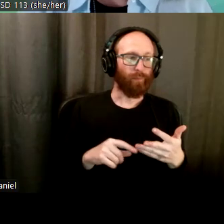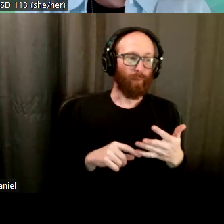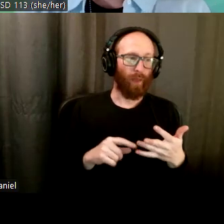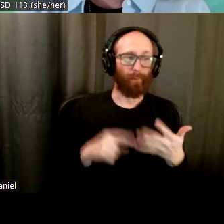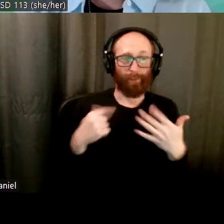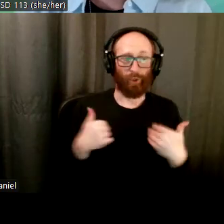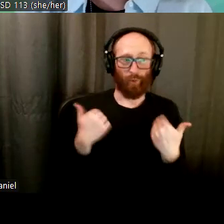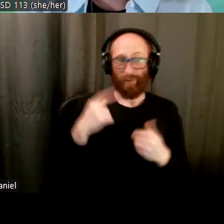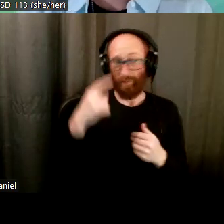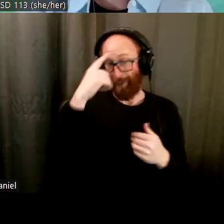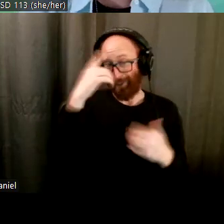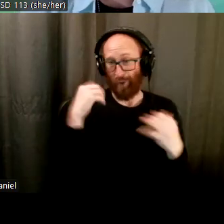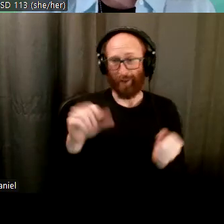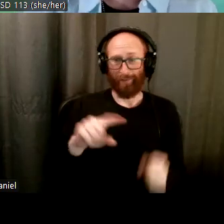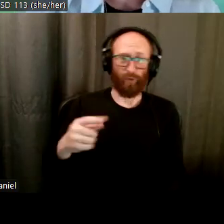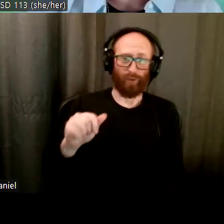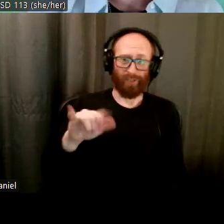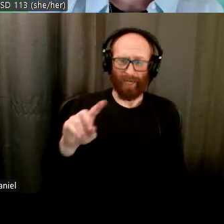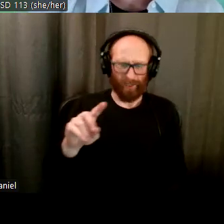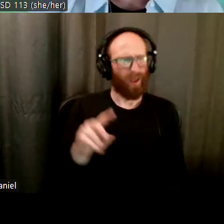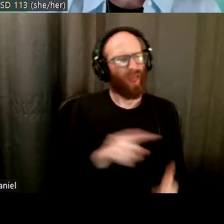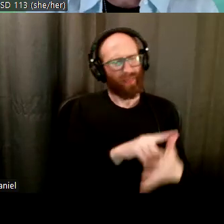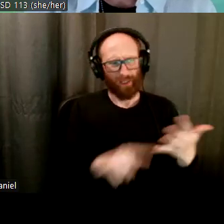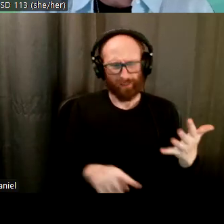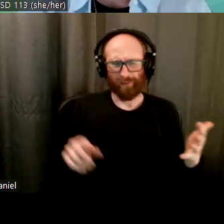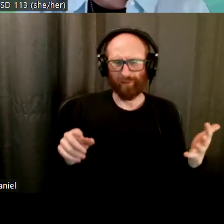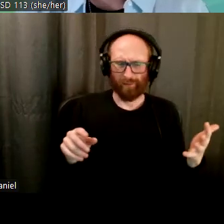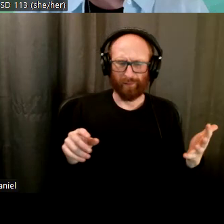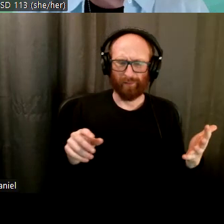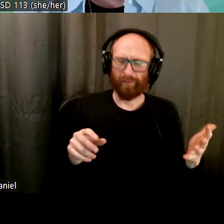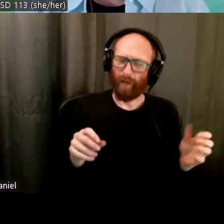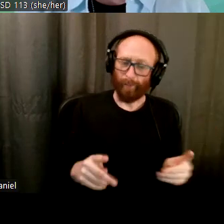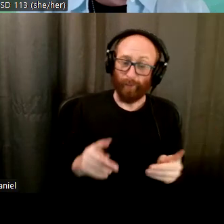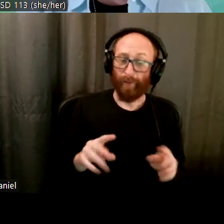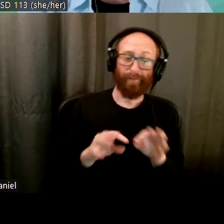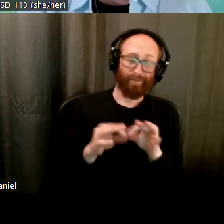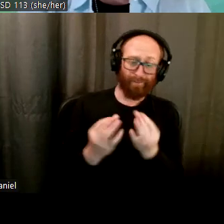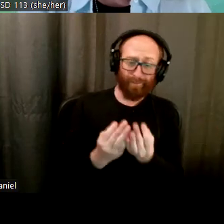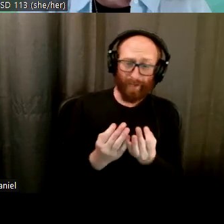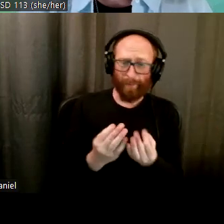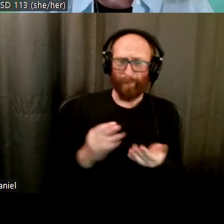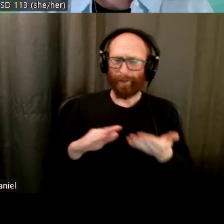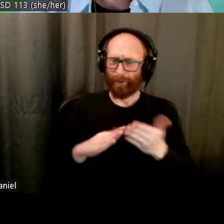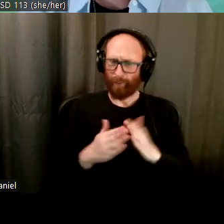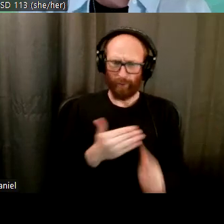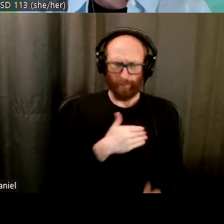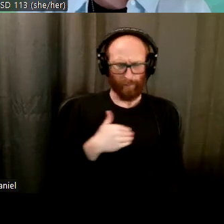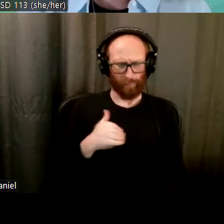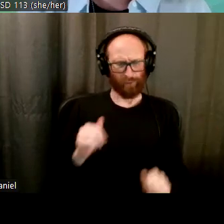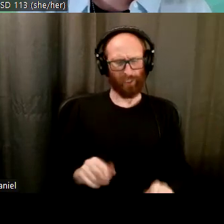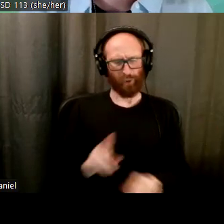are opportunities for families and community members to use integrated language